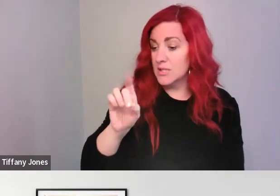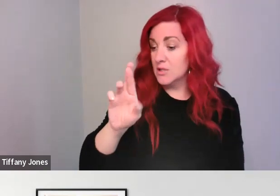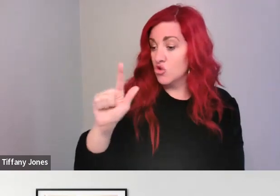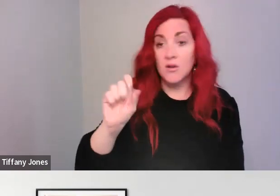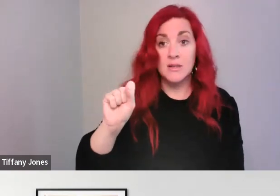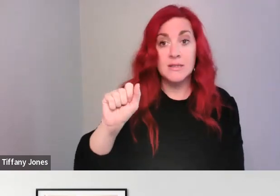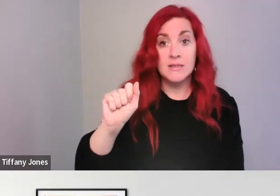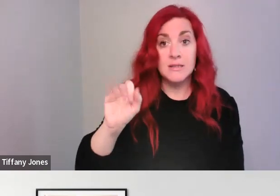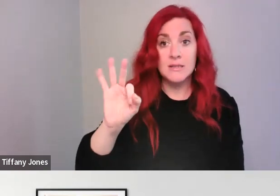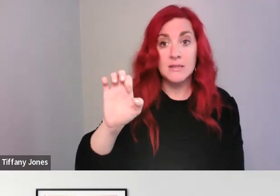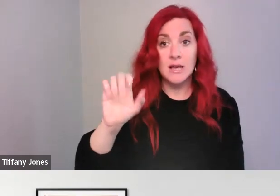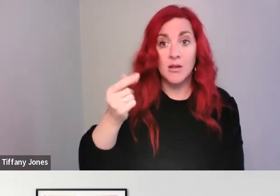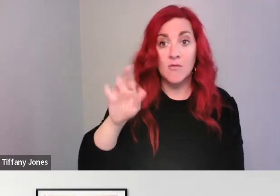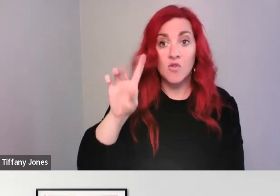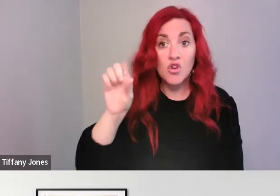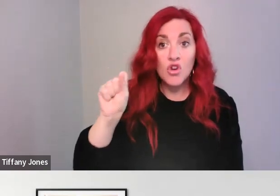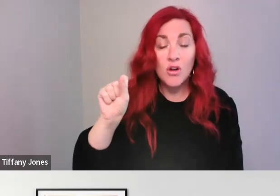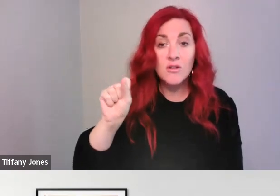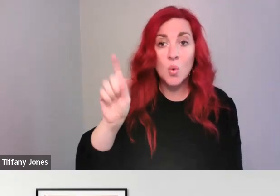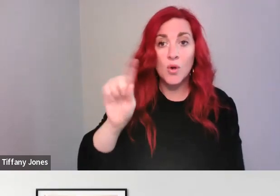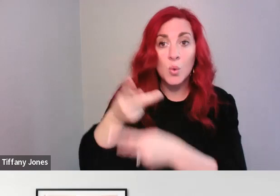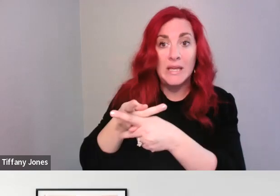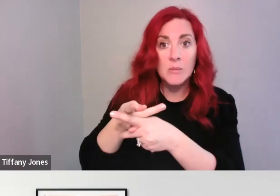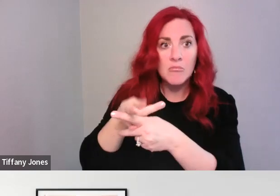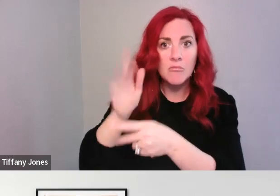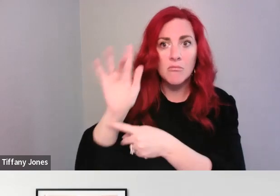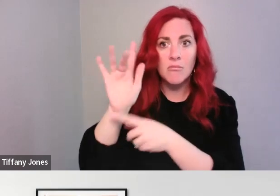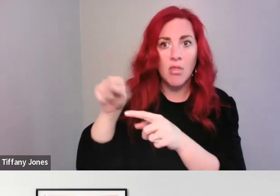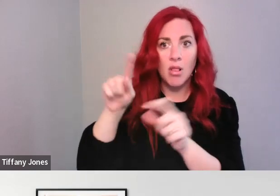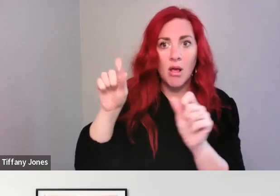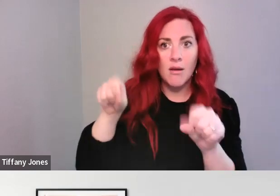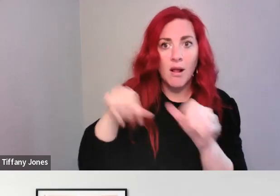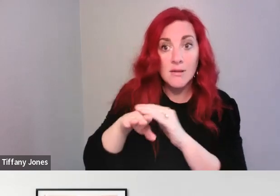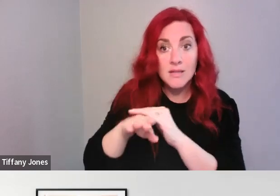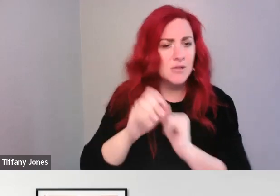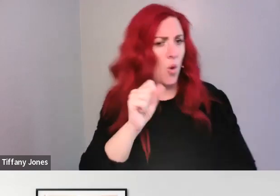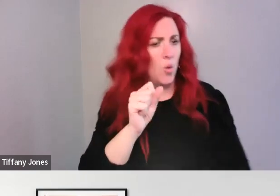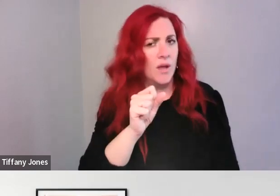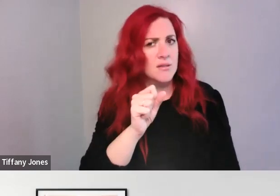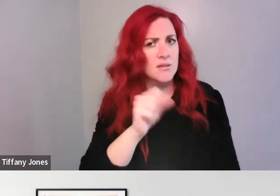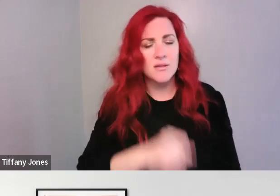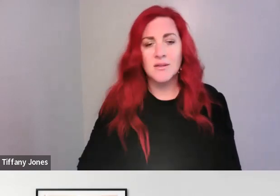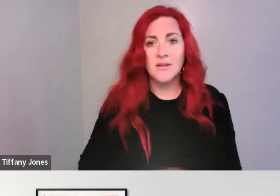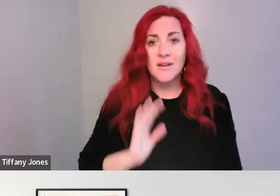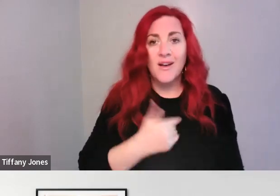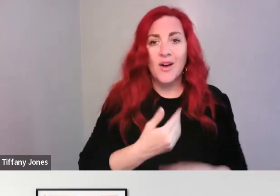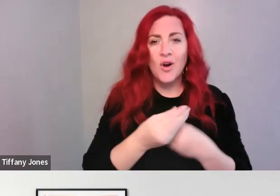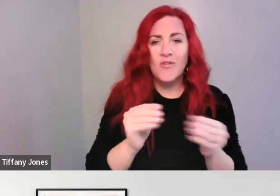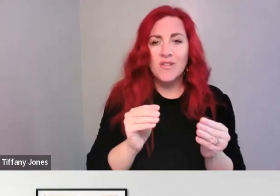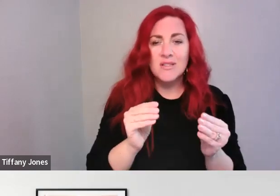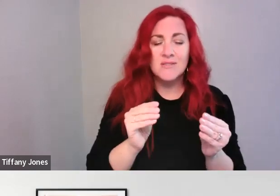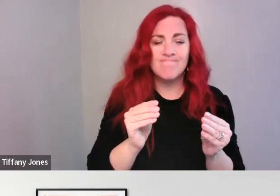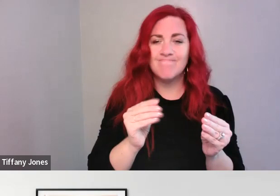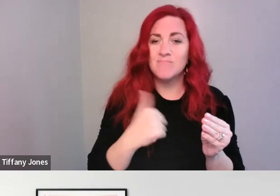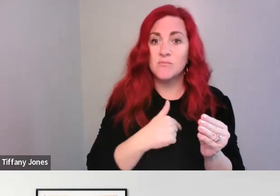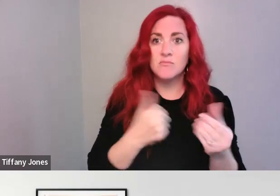or something that you can recommend? Yes. So our office, like I said, we try